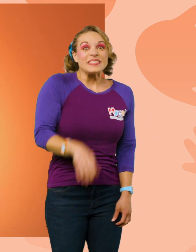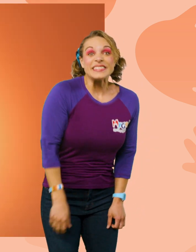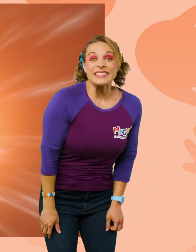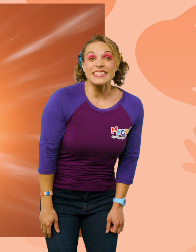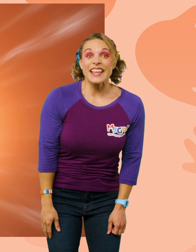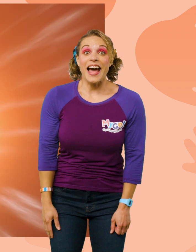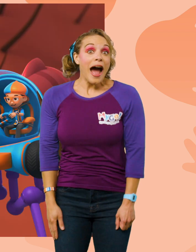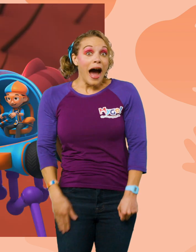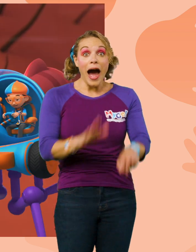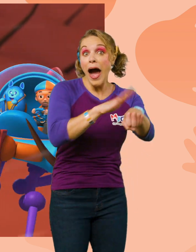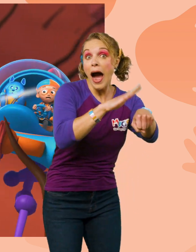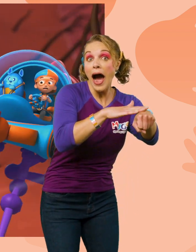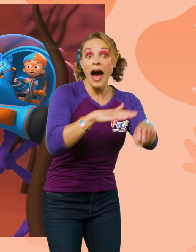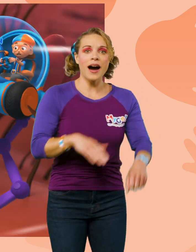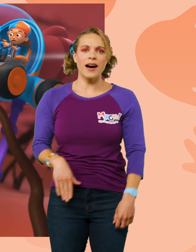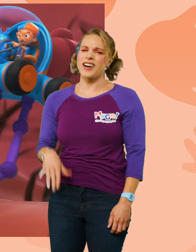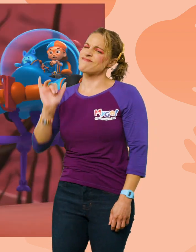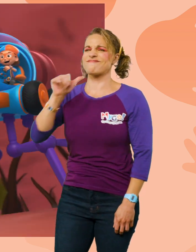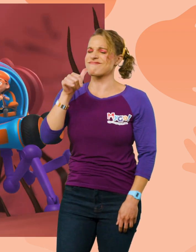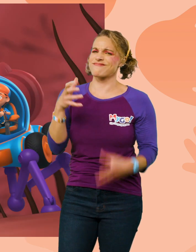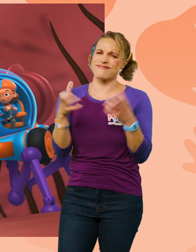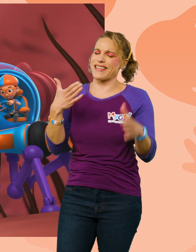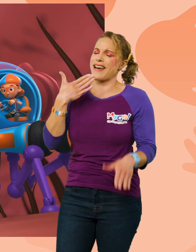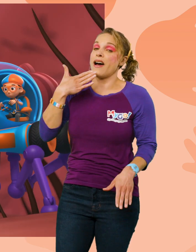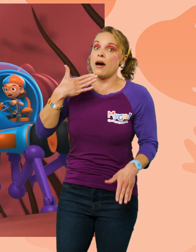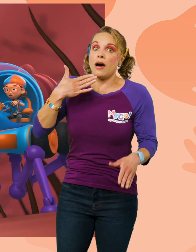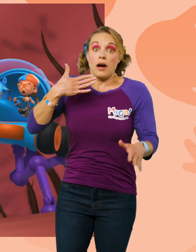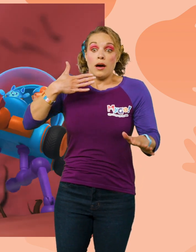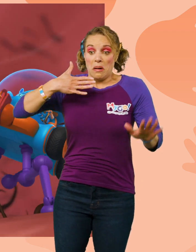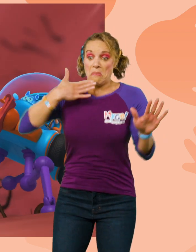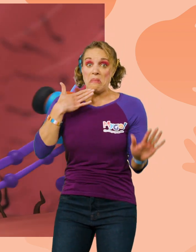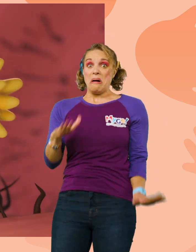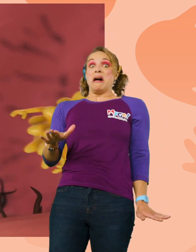coming. Watch out. That wasn't that